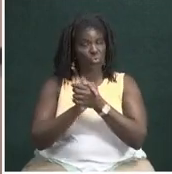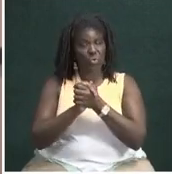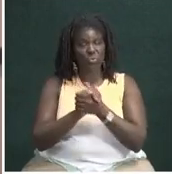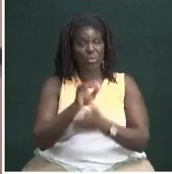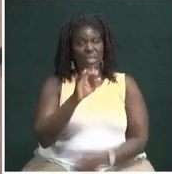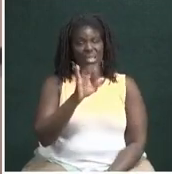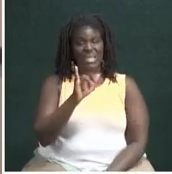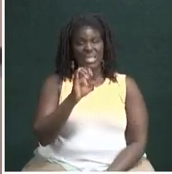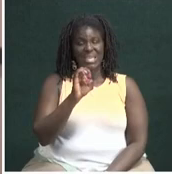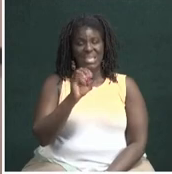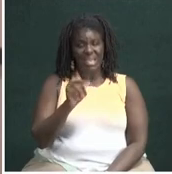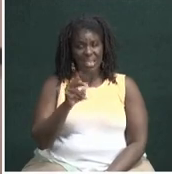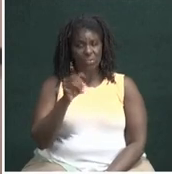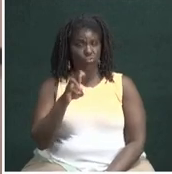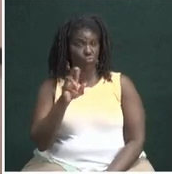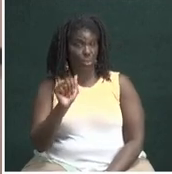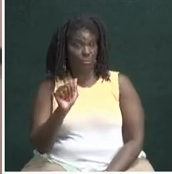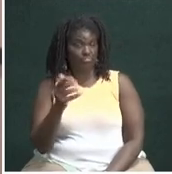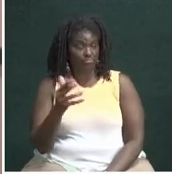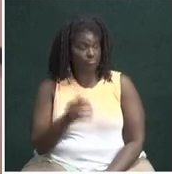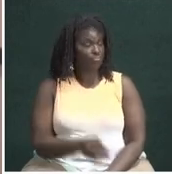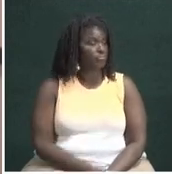And I would like to introduce to you